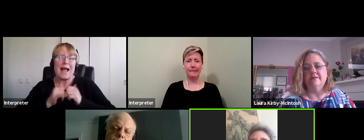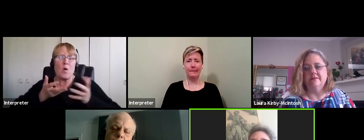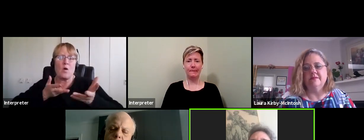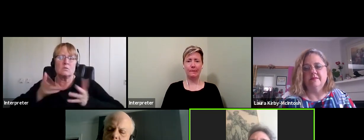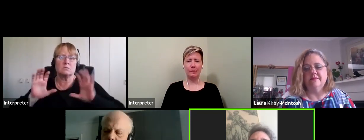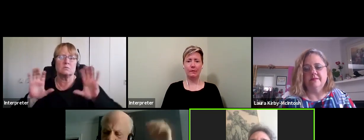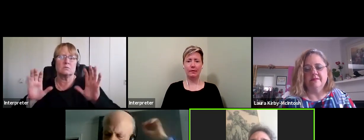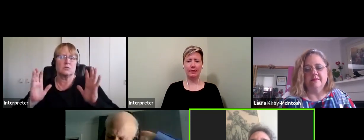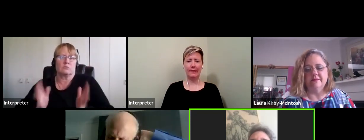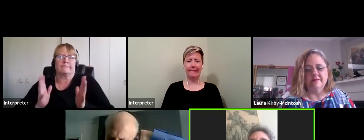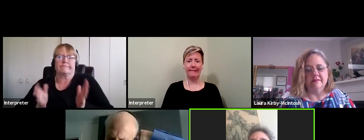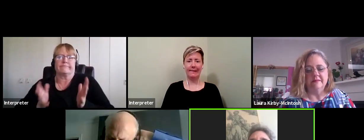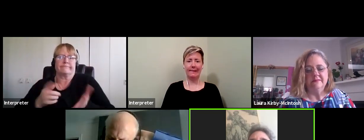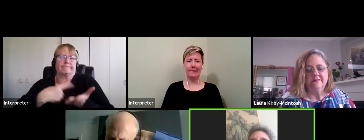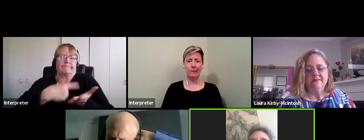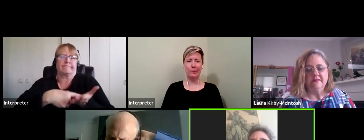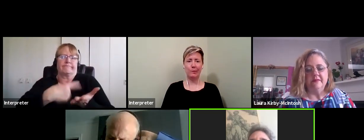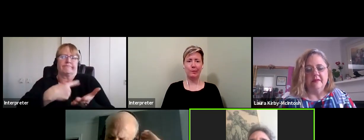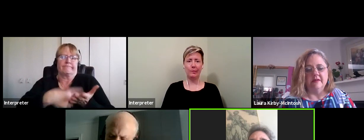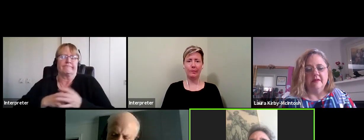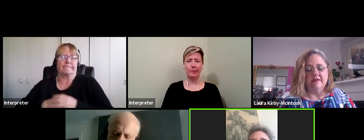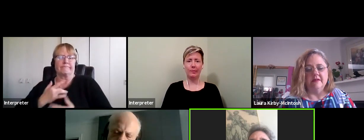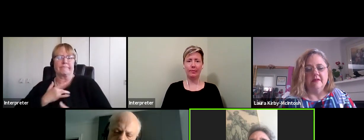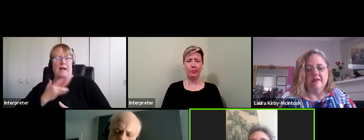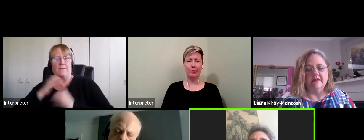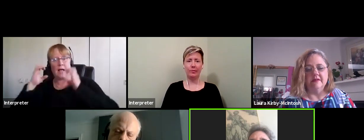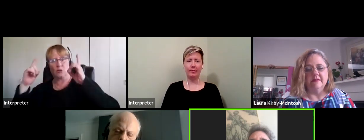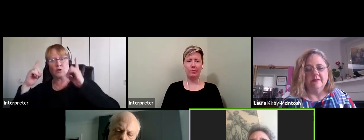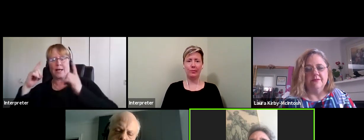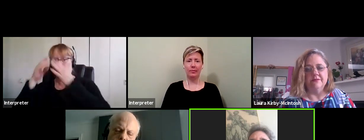learn as educators